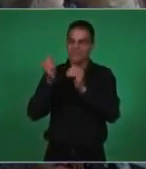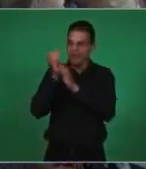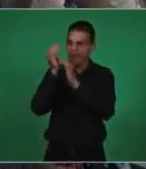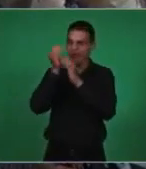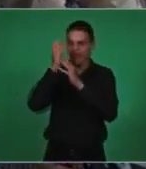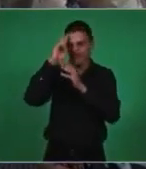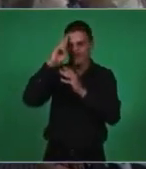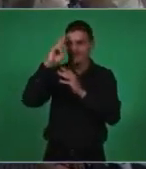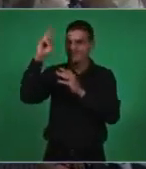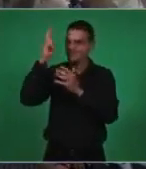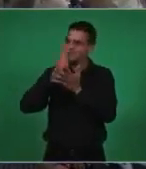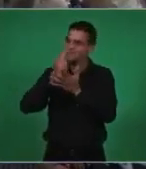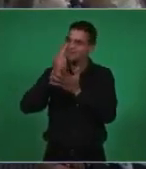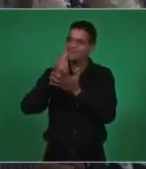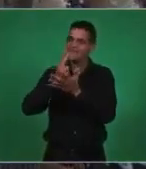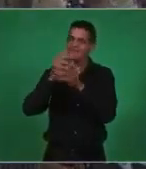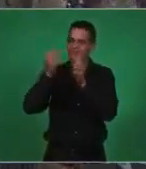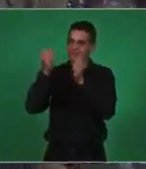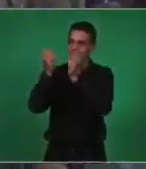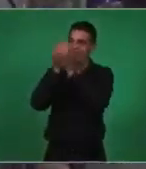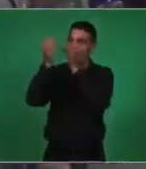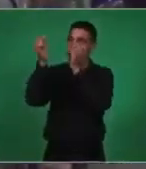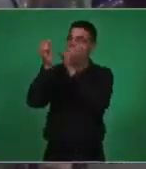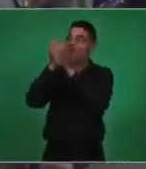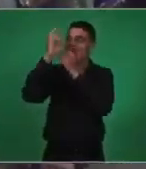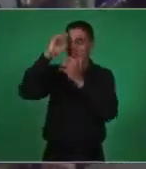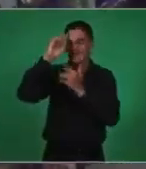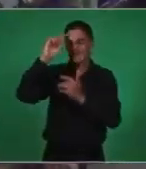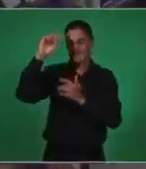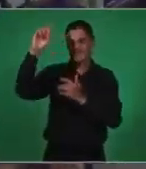Blessed be the name of the Lord. Glory to God.